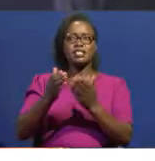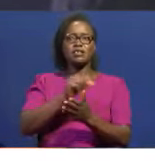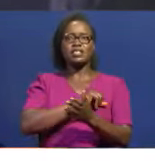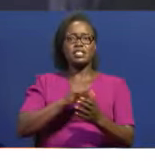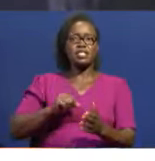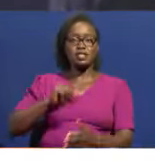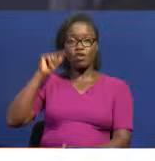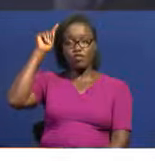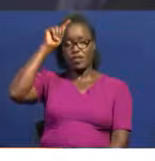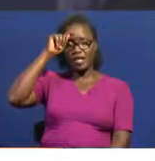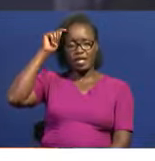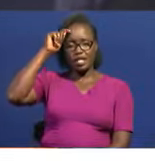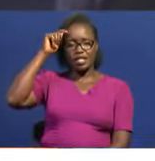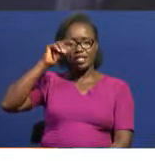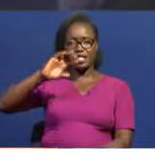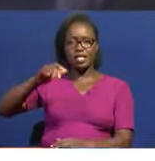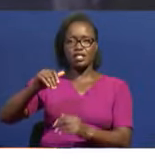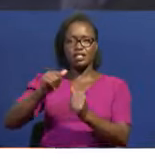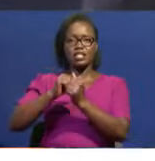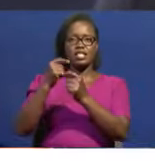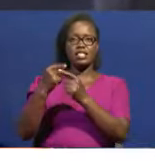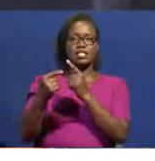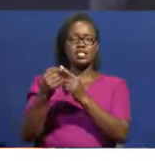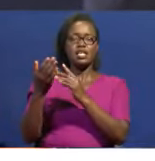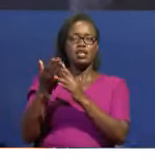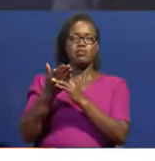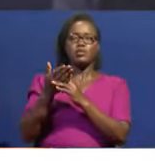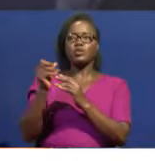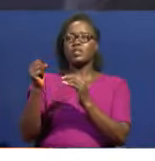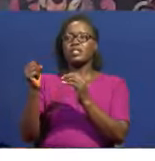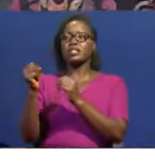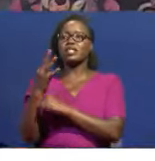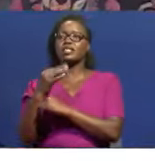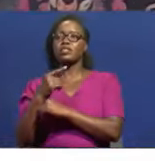of Tharaka Nithi County for 10 years between